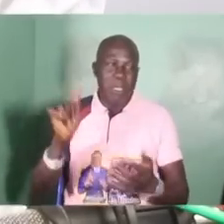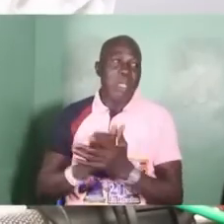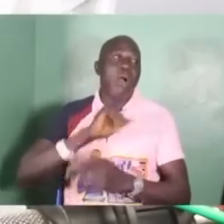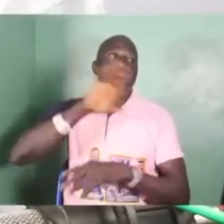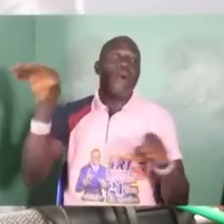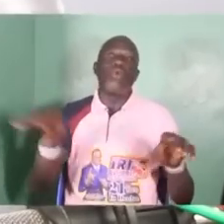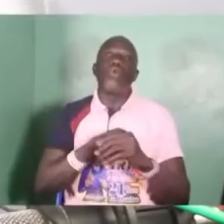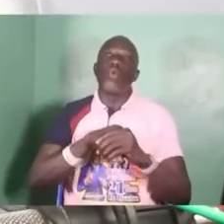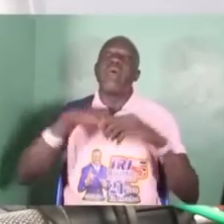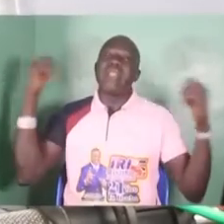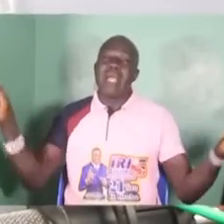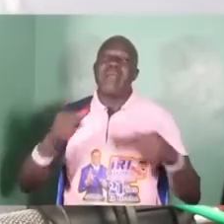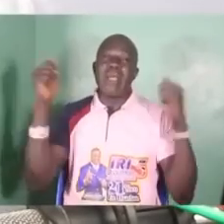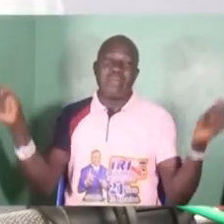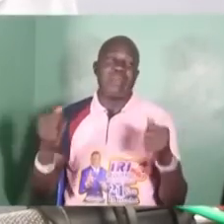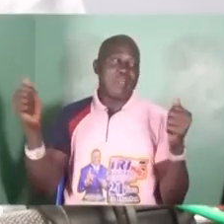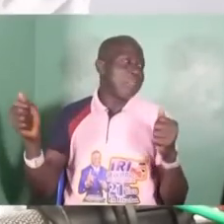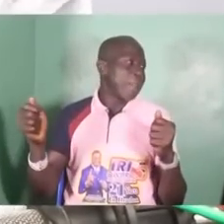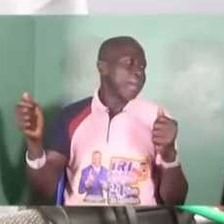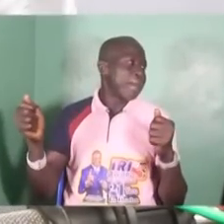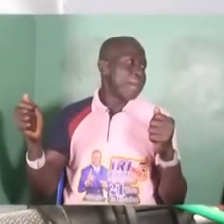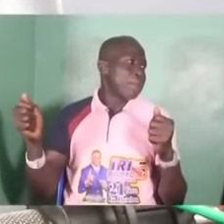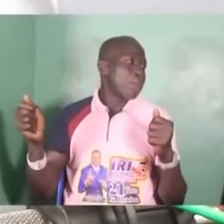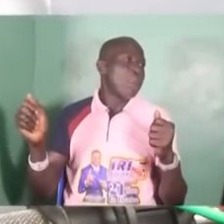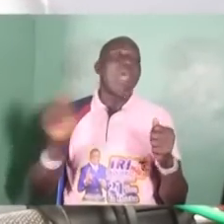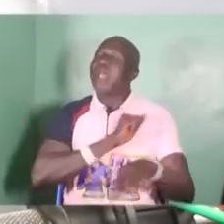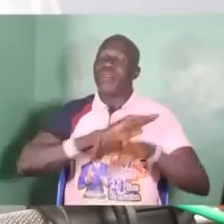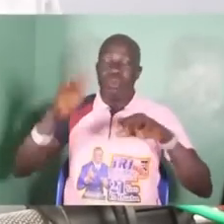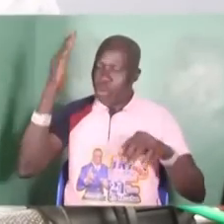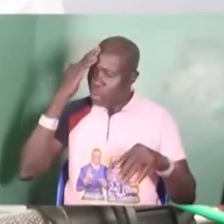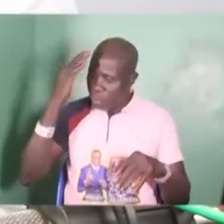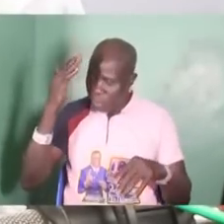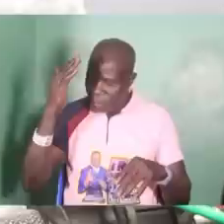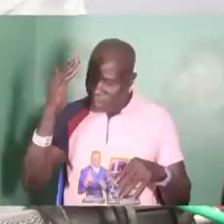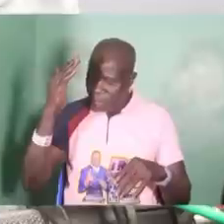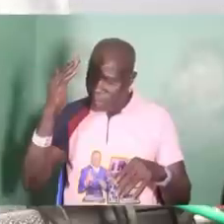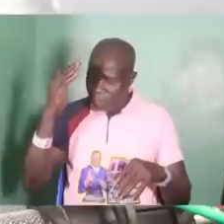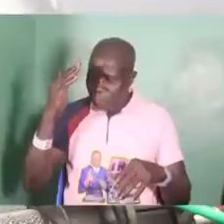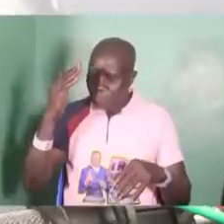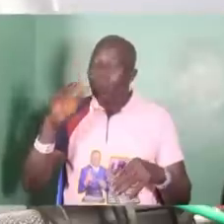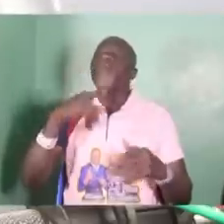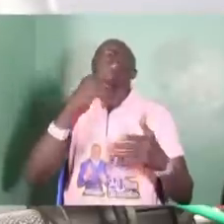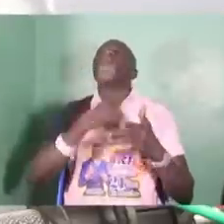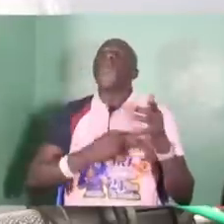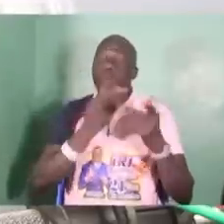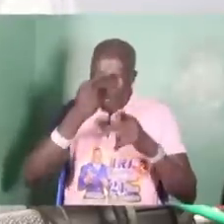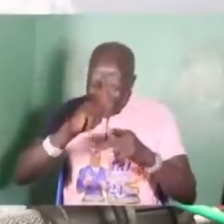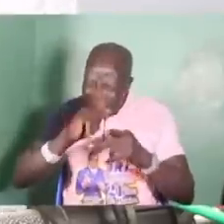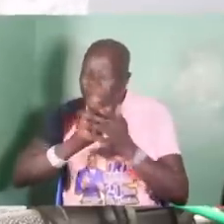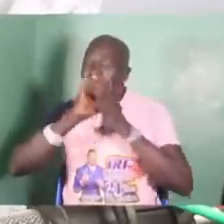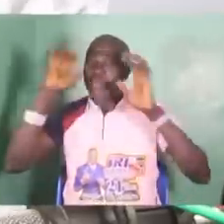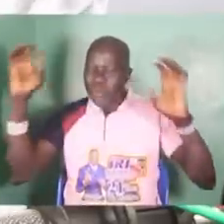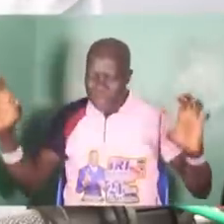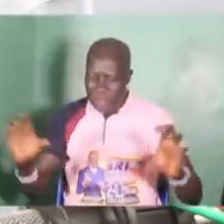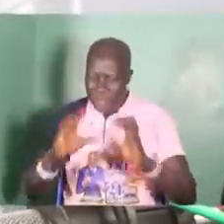mo pa se ni o daba e awon kan gbo mi loni dafa o ni na lo that their glory will more manifest today. You